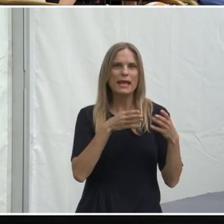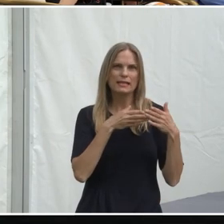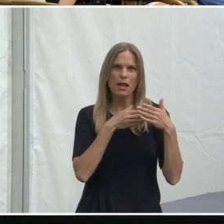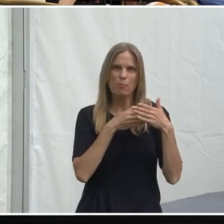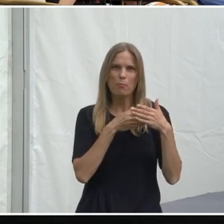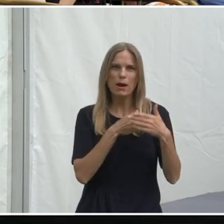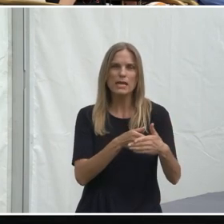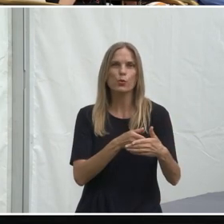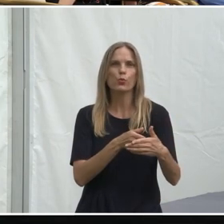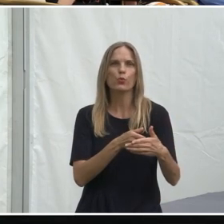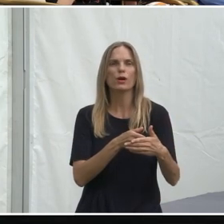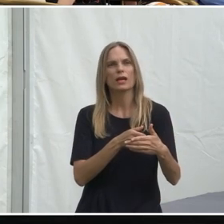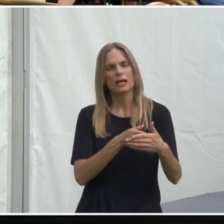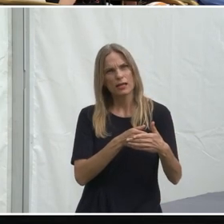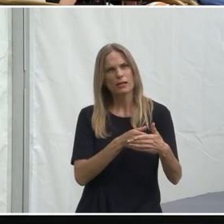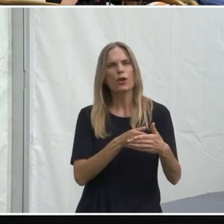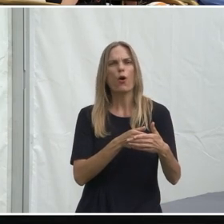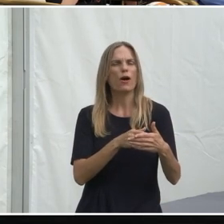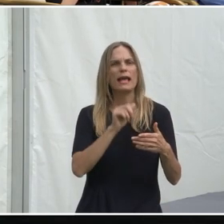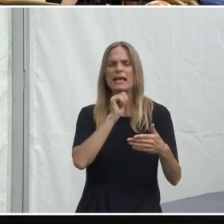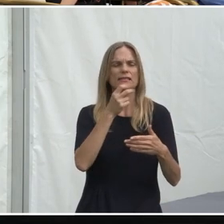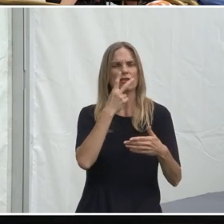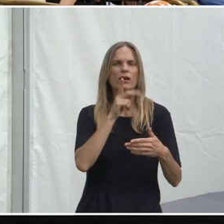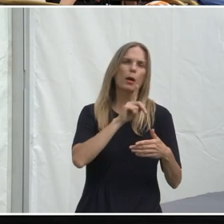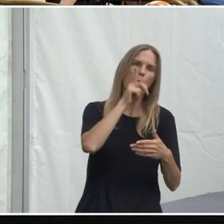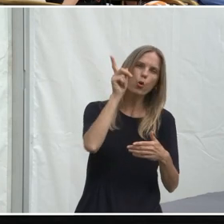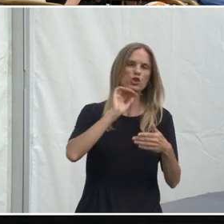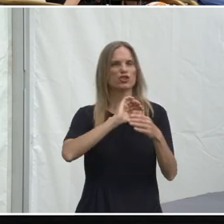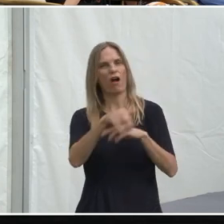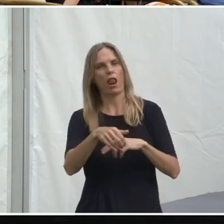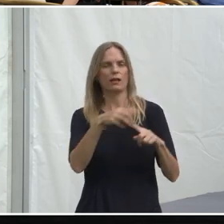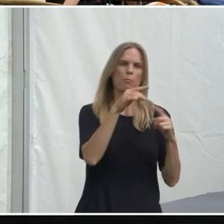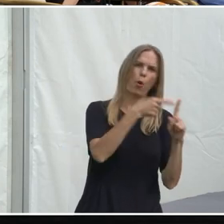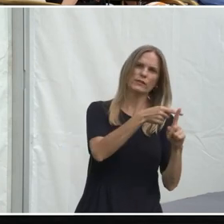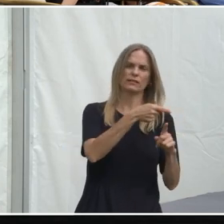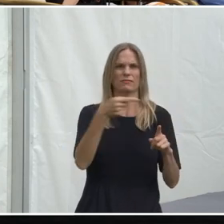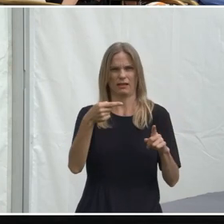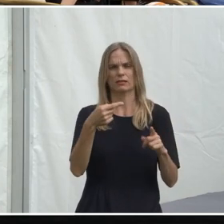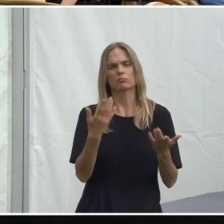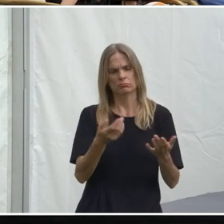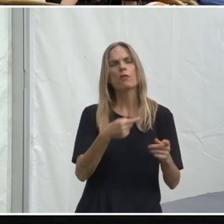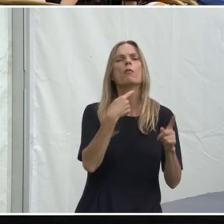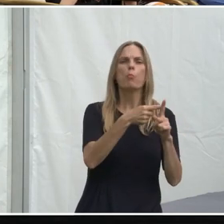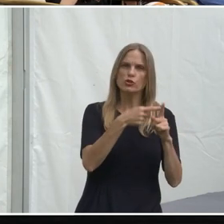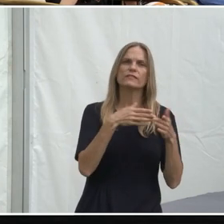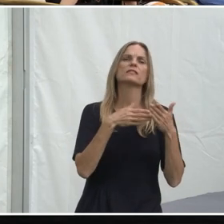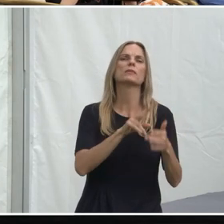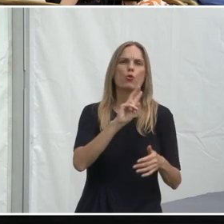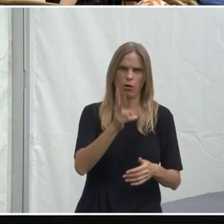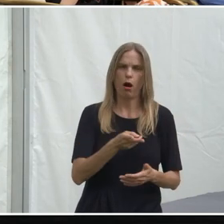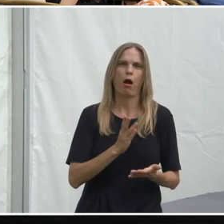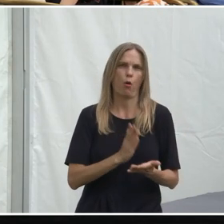You cannot really look at it in black and white. There's been a positive impact as well. And I've read